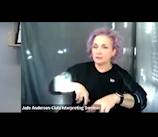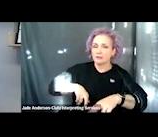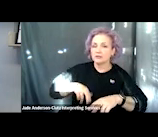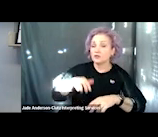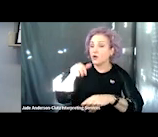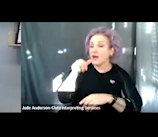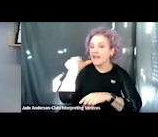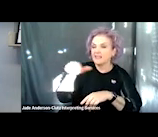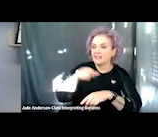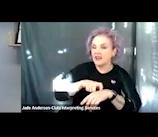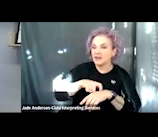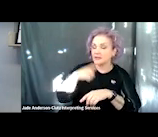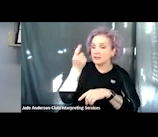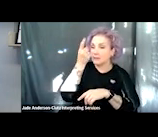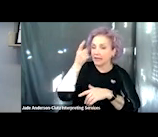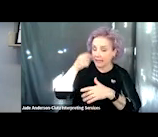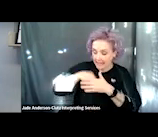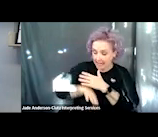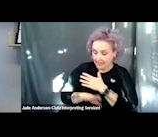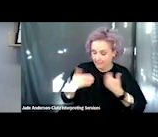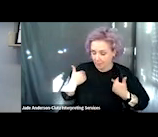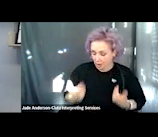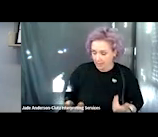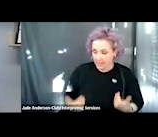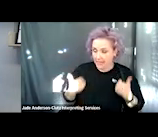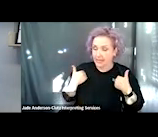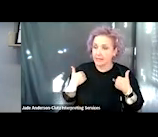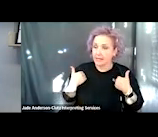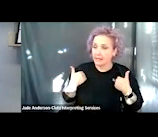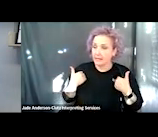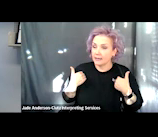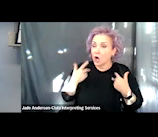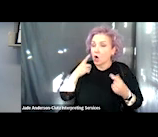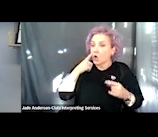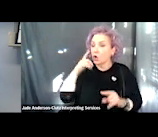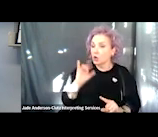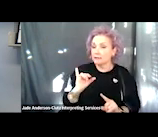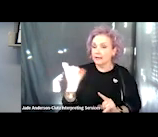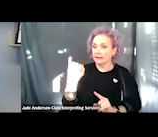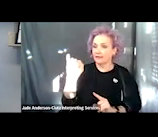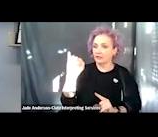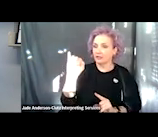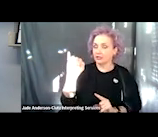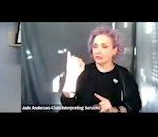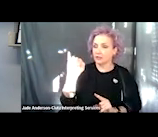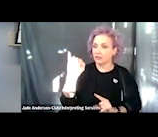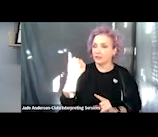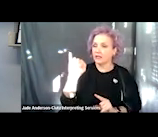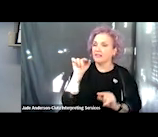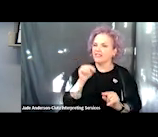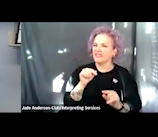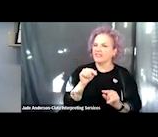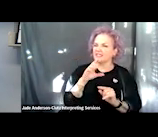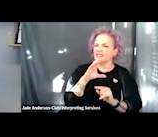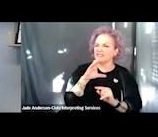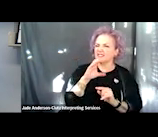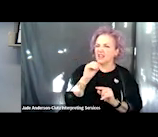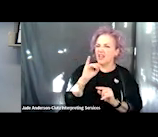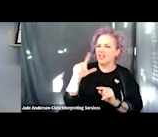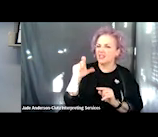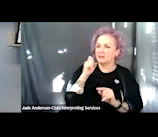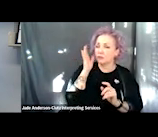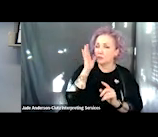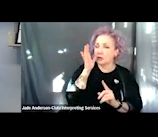an example. You'll see these different receptors here, different kinds. And with each one, there is a particular